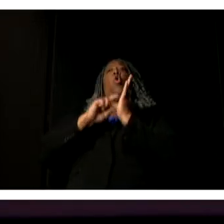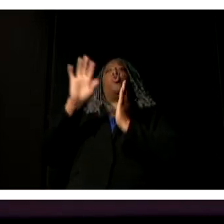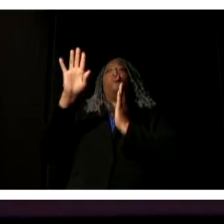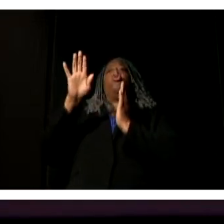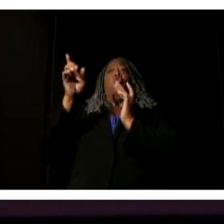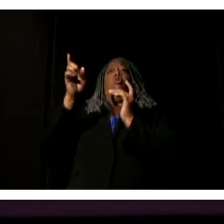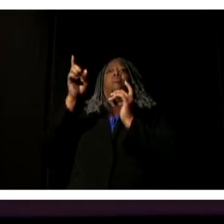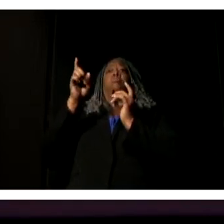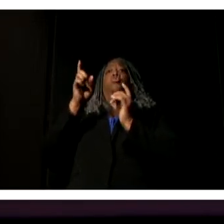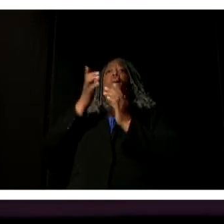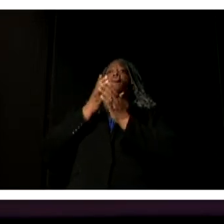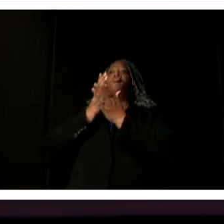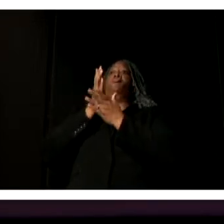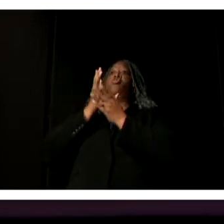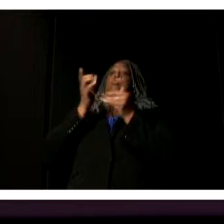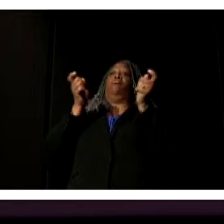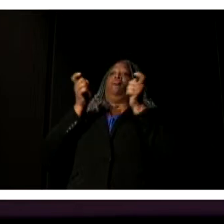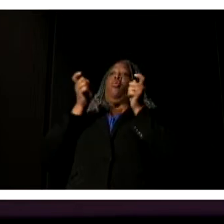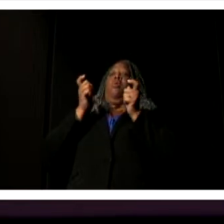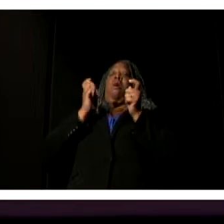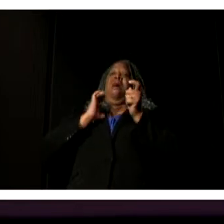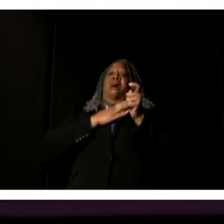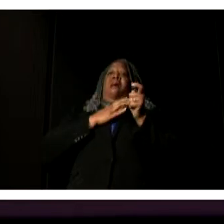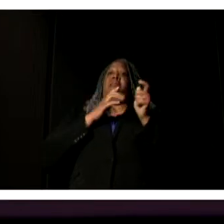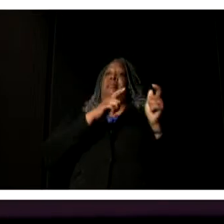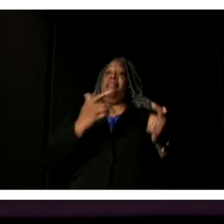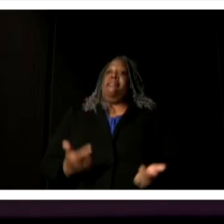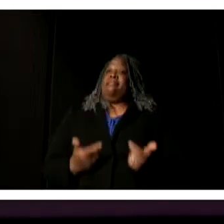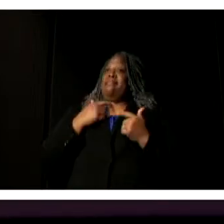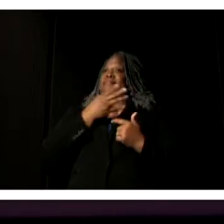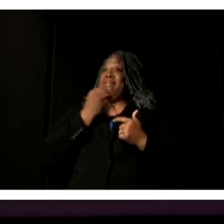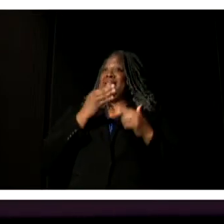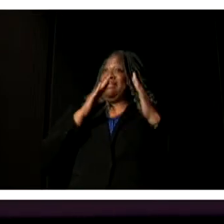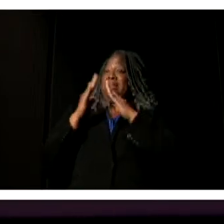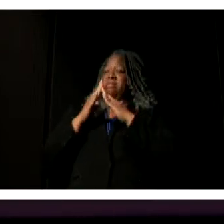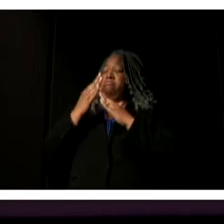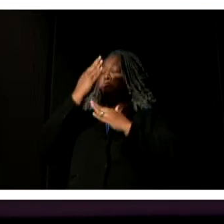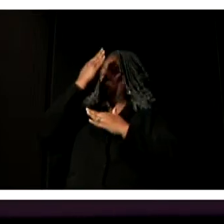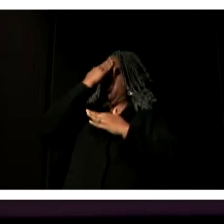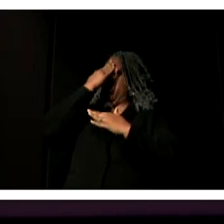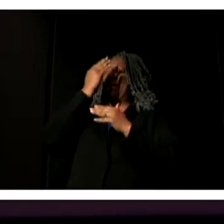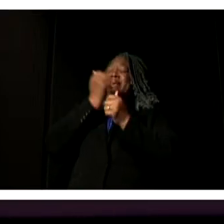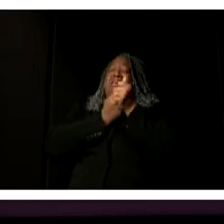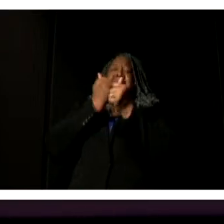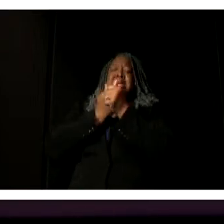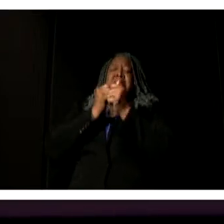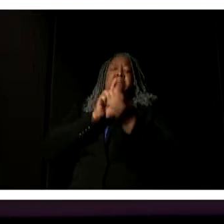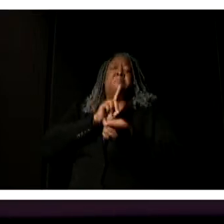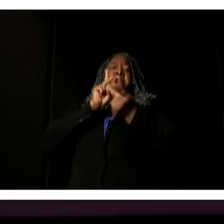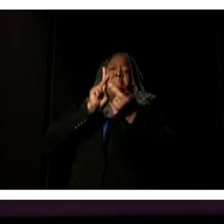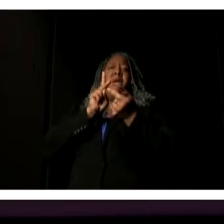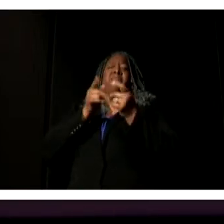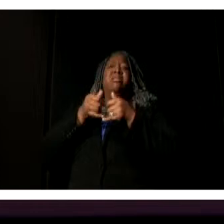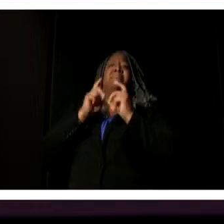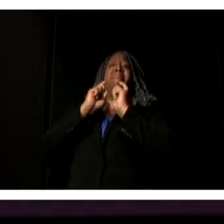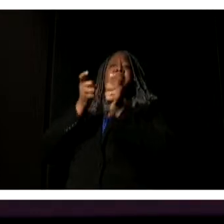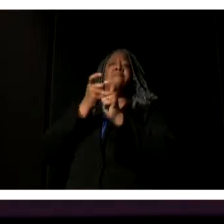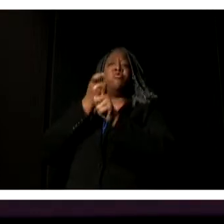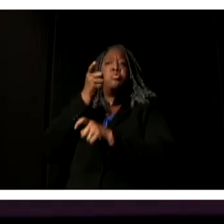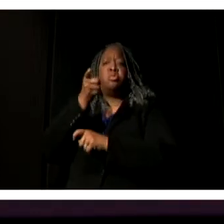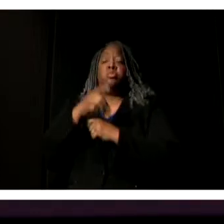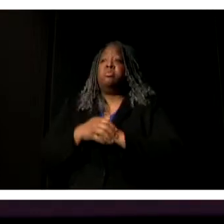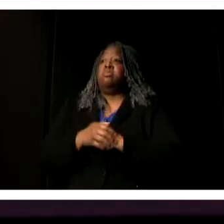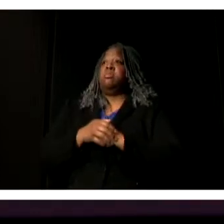our lives and our city, recognizing that every good and perfect gift comes from you. As tonight we hear from